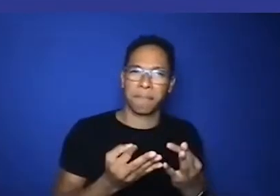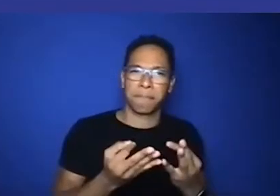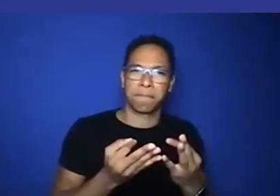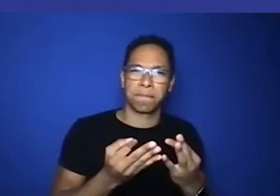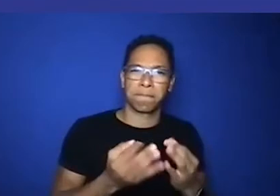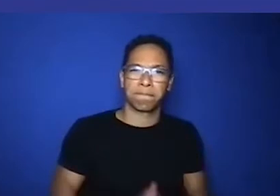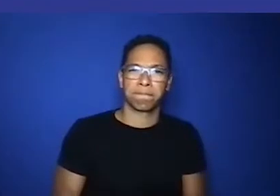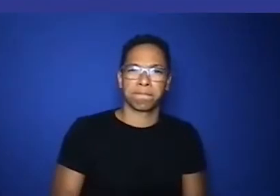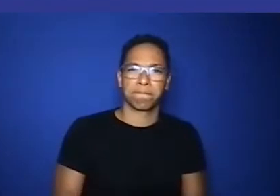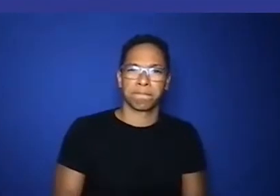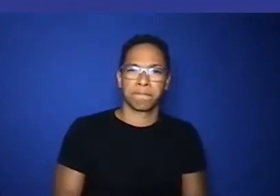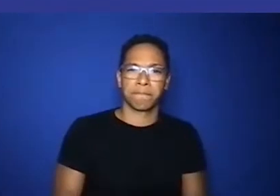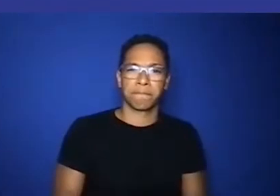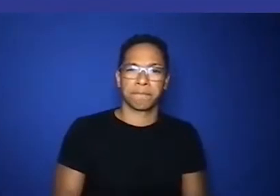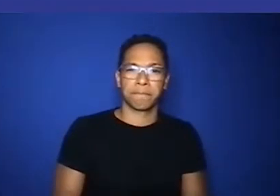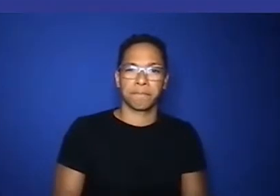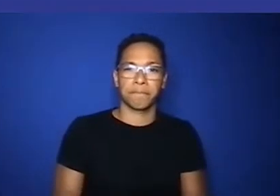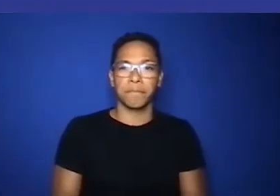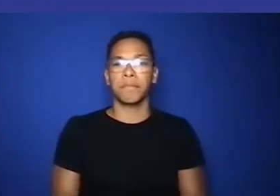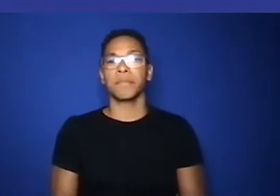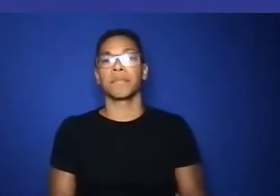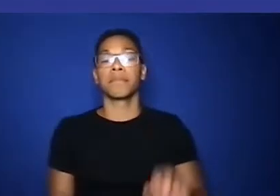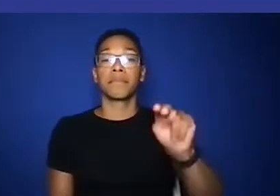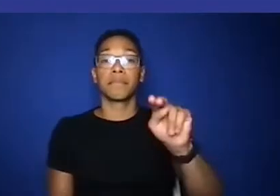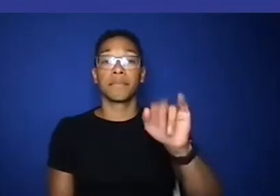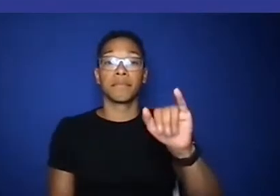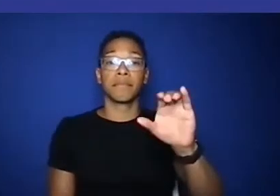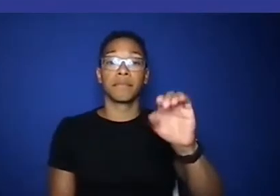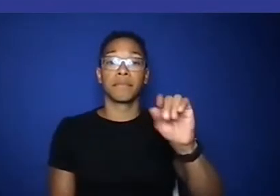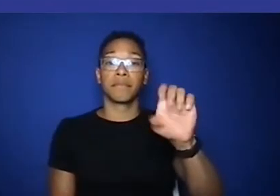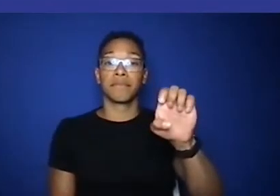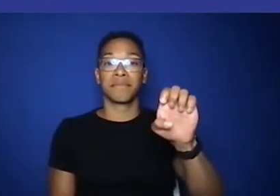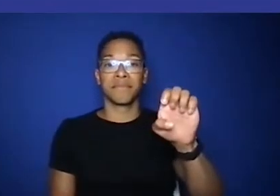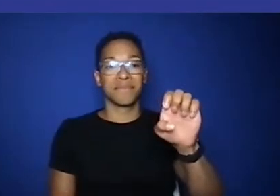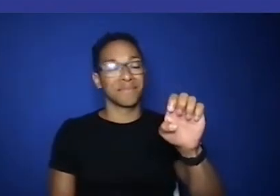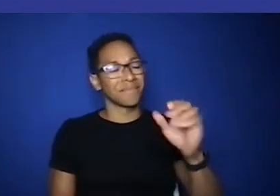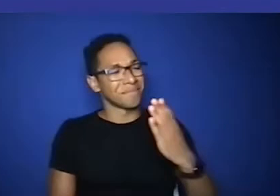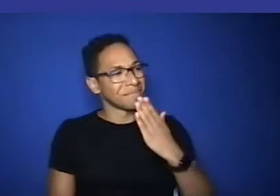Thank you so much, Colette. I wish we would have known each other too.